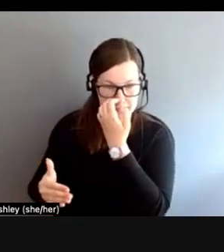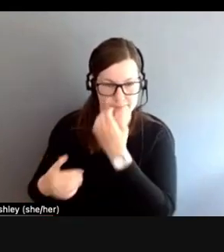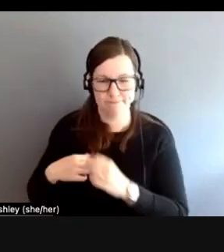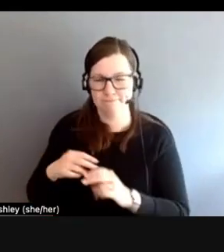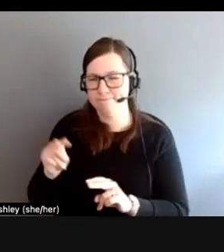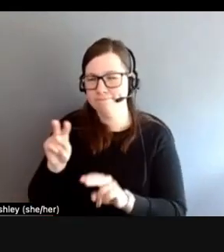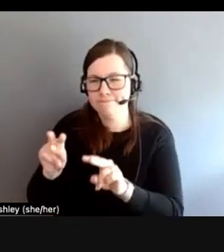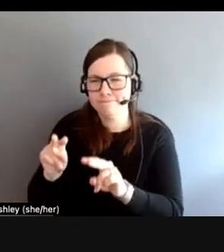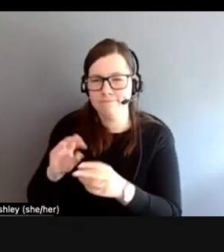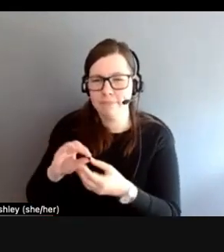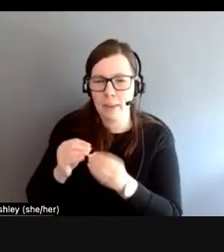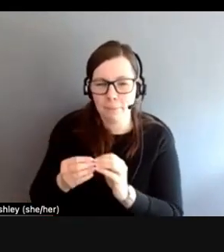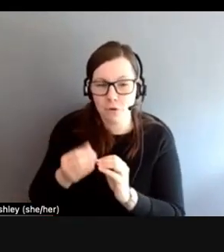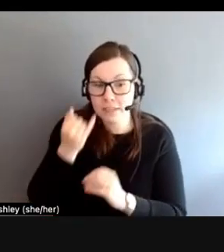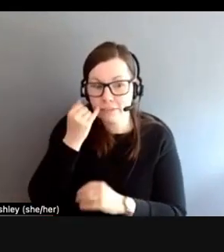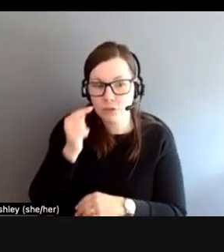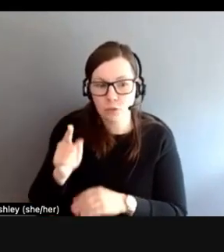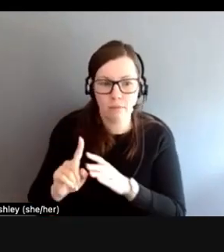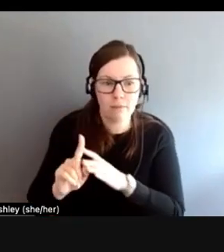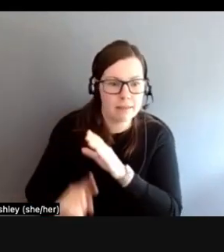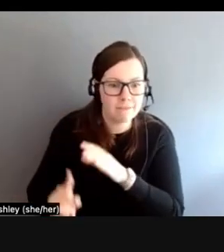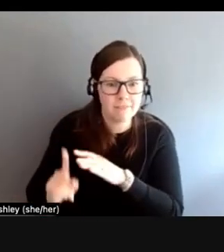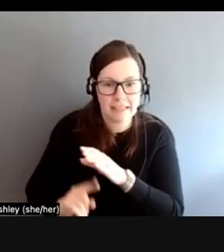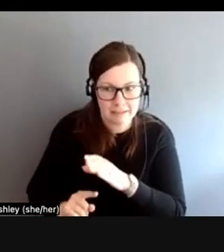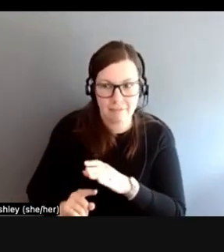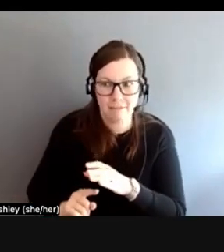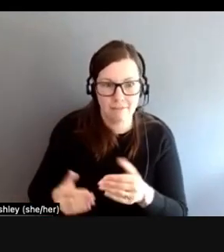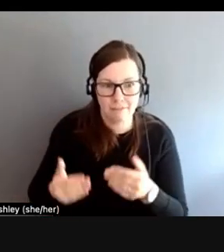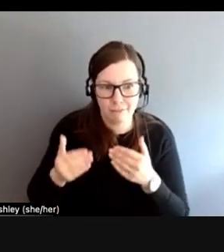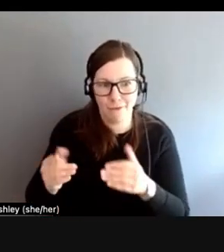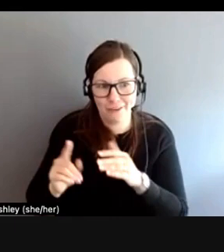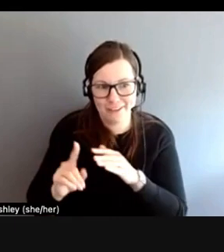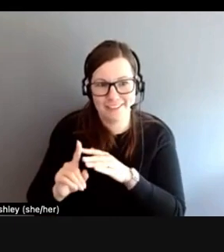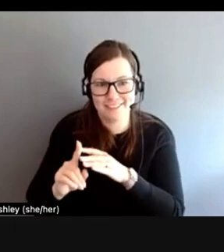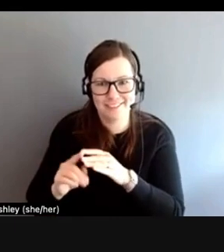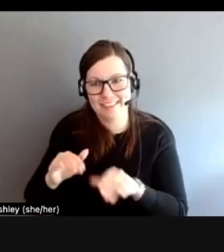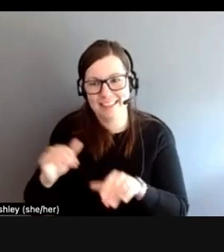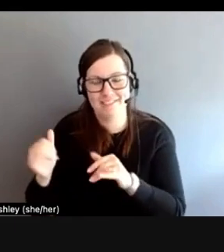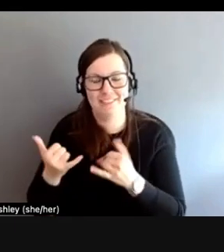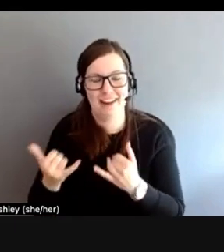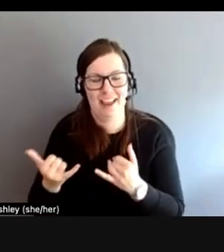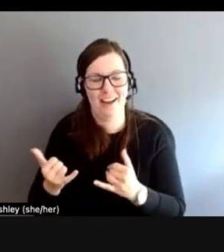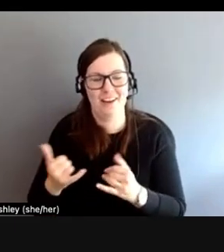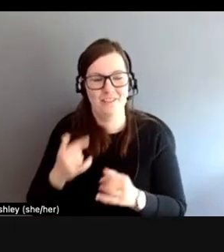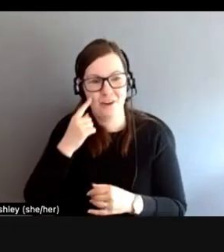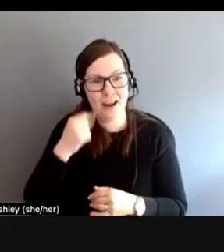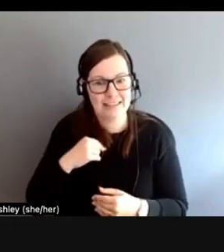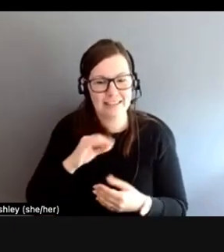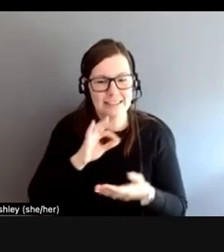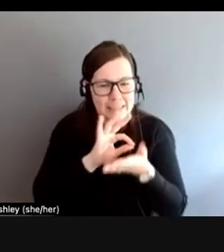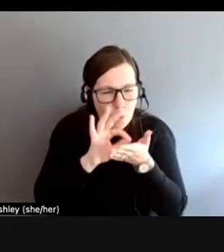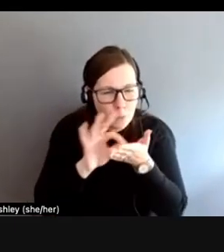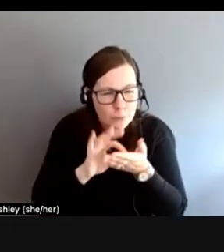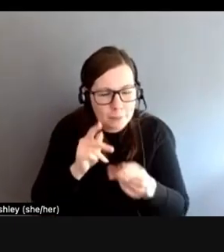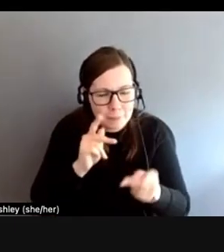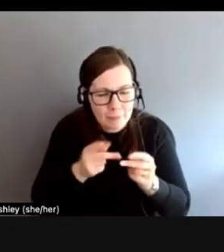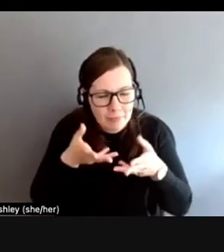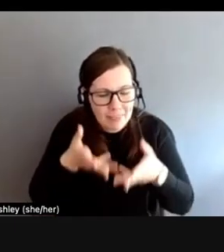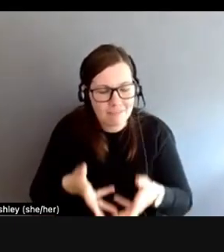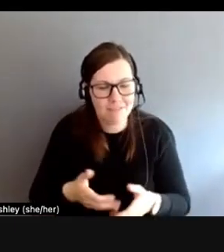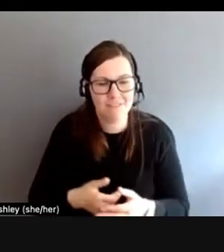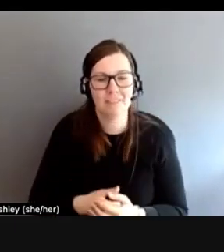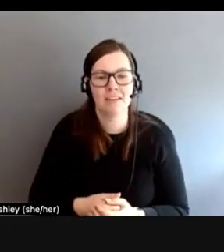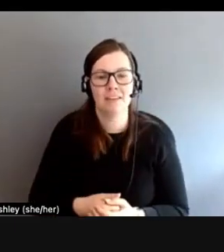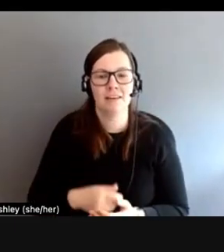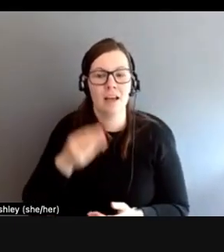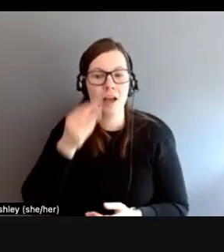Okay. If you're bailing, take off now. Okay. So all right. As Tracy is setting up the breakout rooms, just take a look